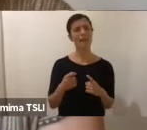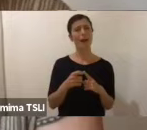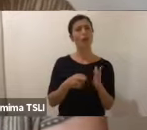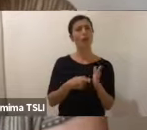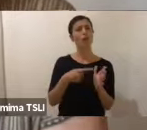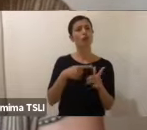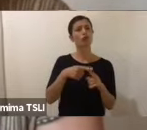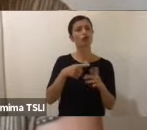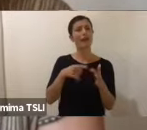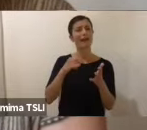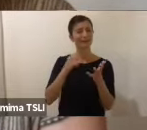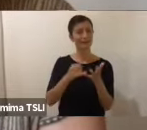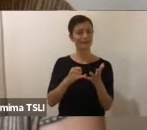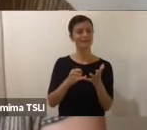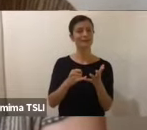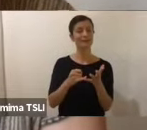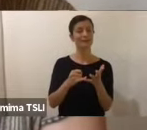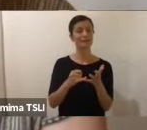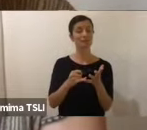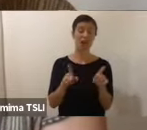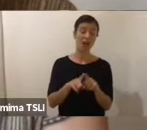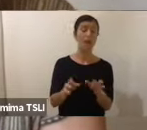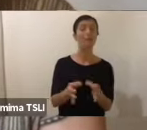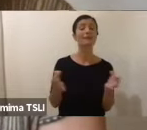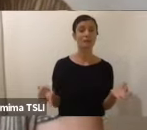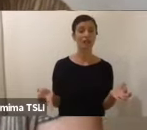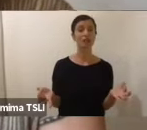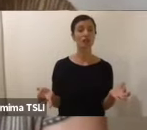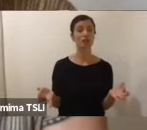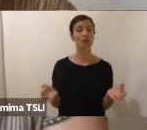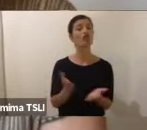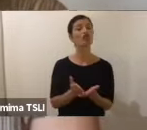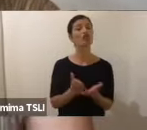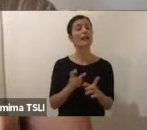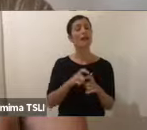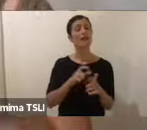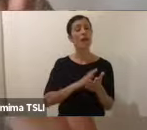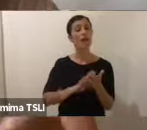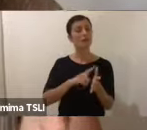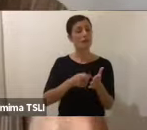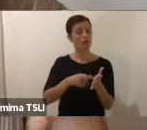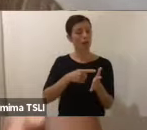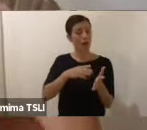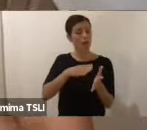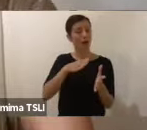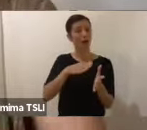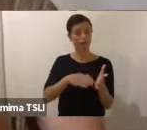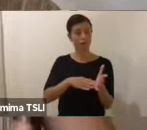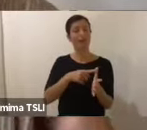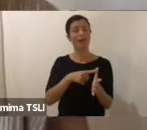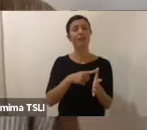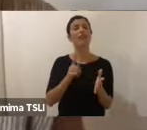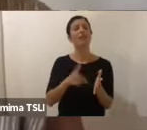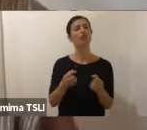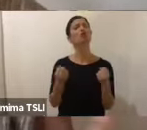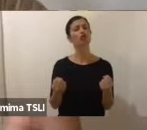meditation and i think it's one of the great um strengths of the dharma is to actually really privilege orthopraxy if you